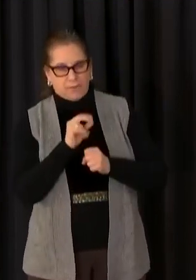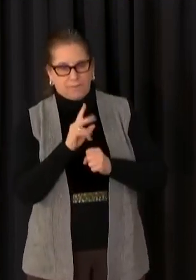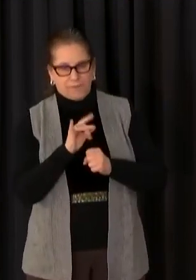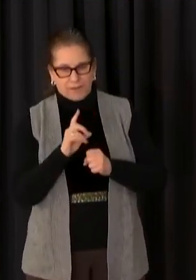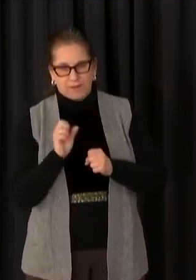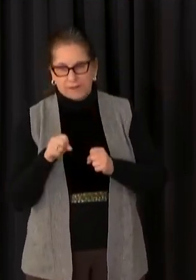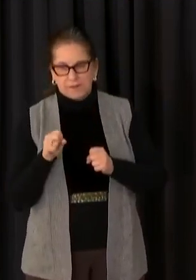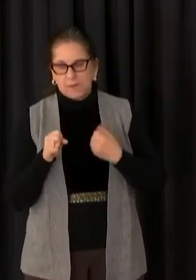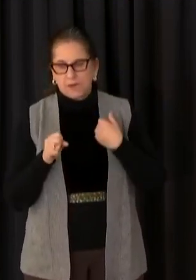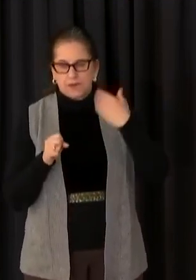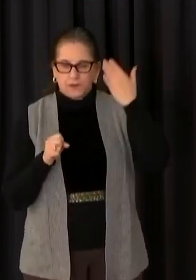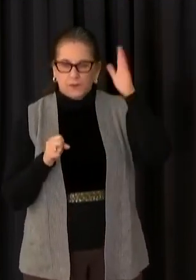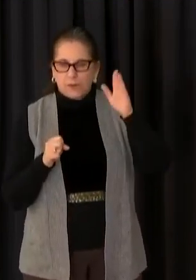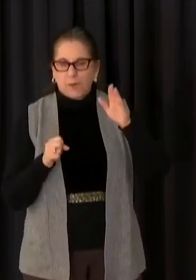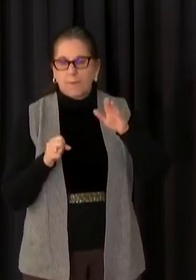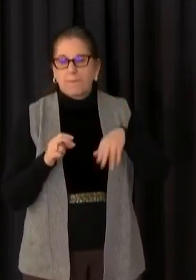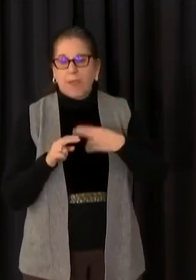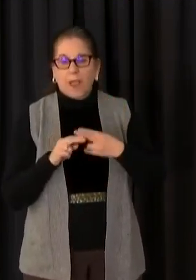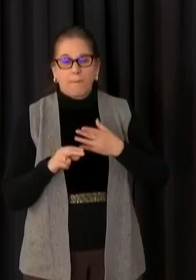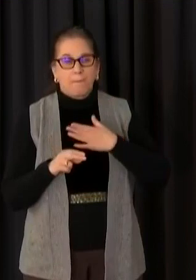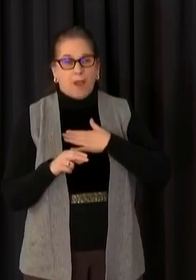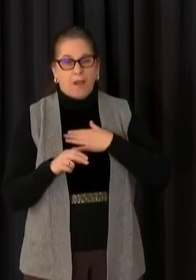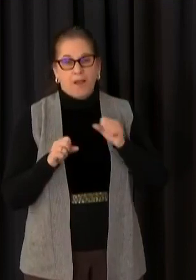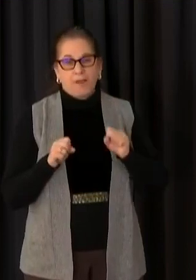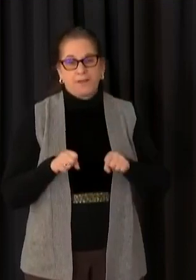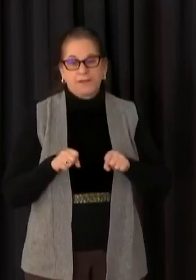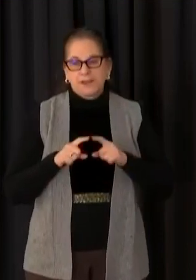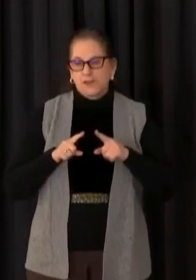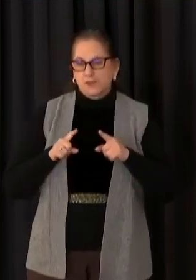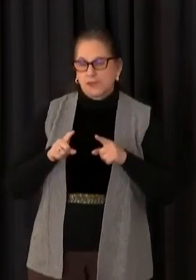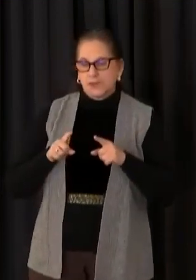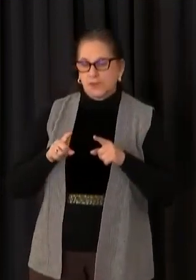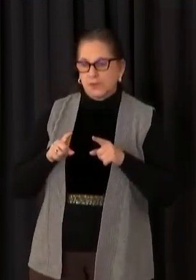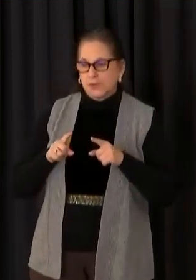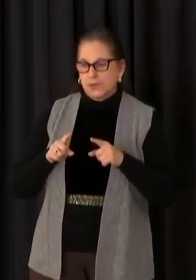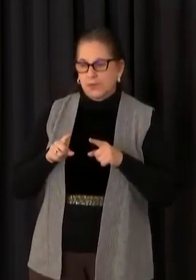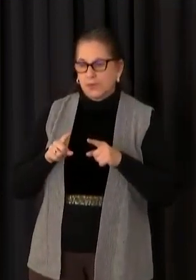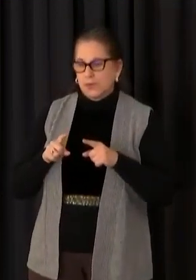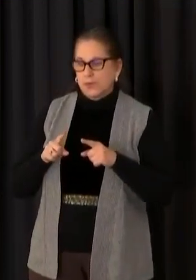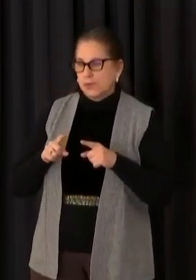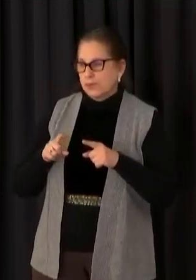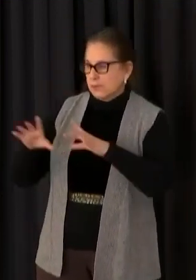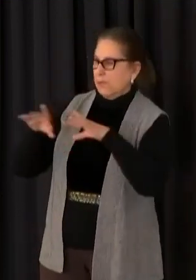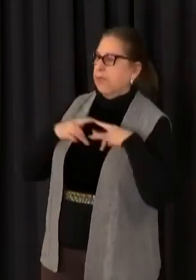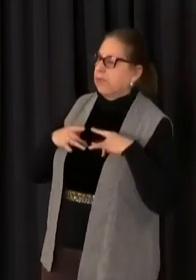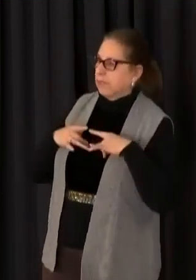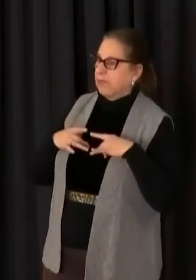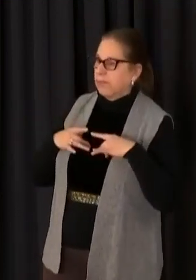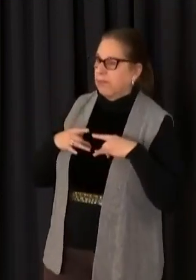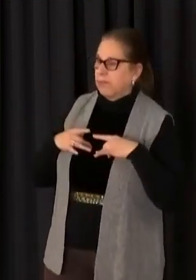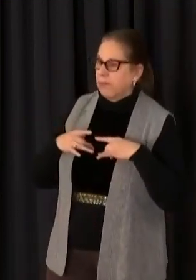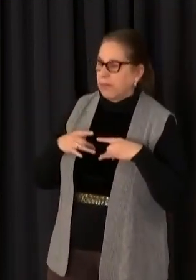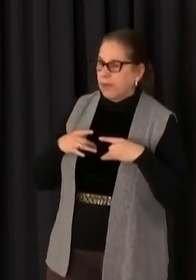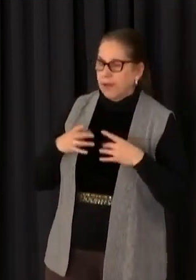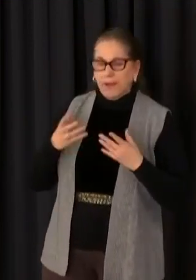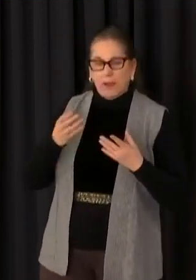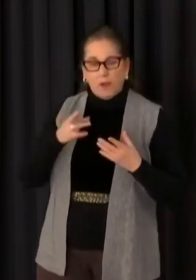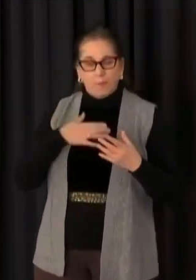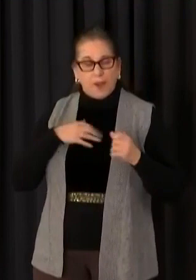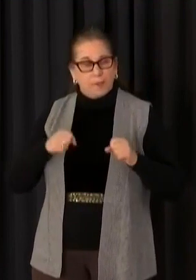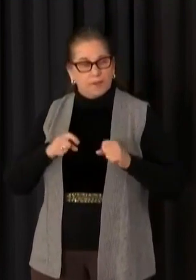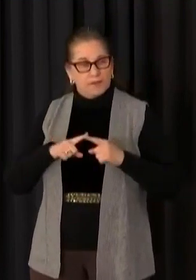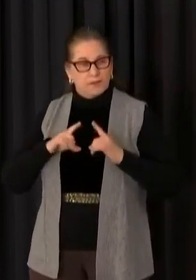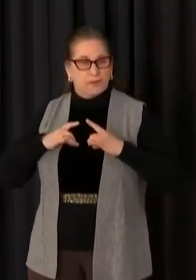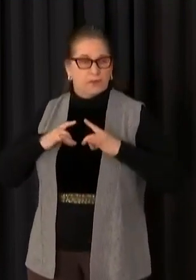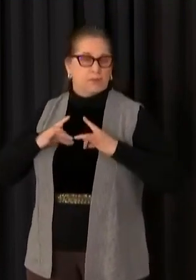yet know a lot about your ability to still acquire the virus and transmit the virus to other people. So we need to continue